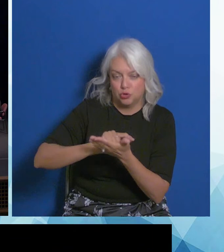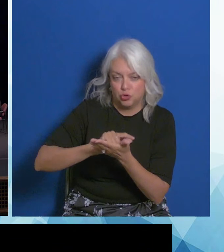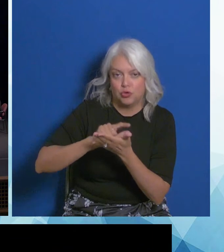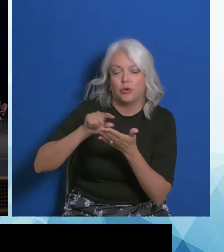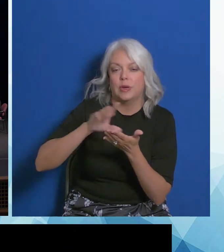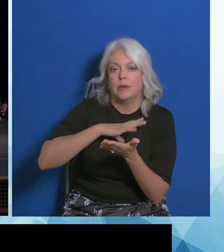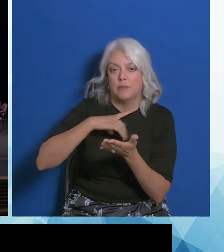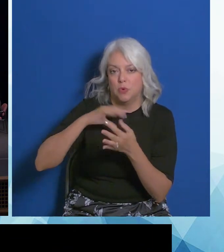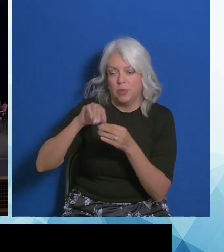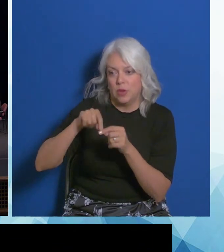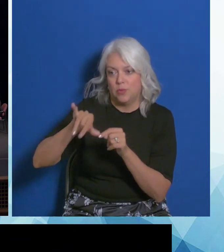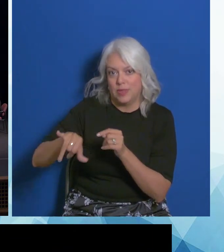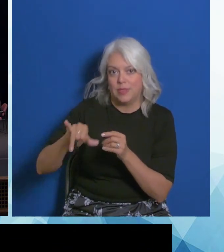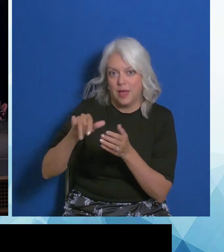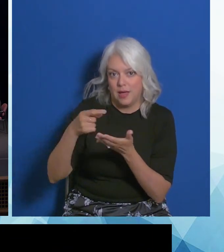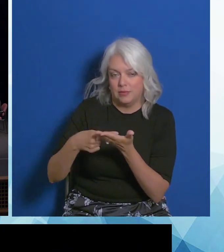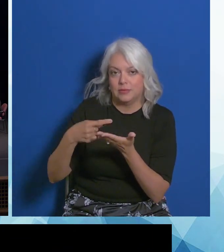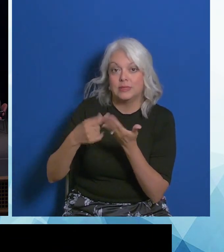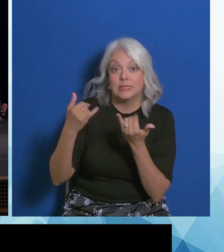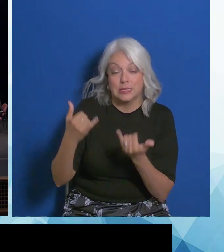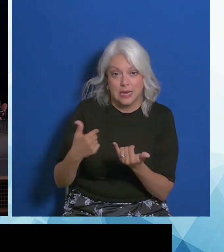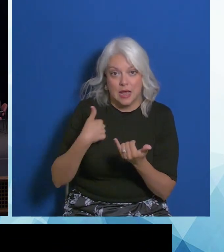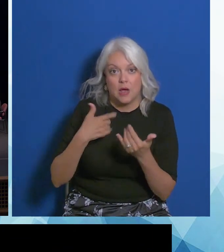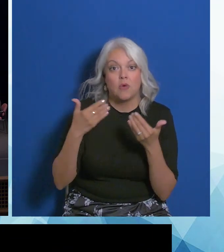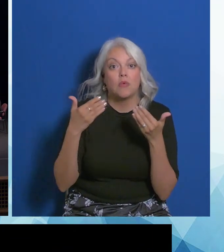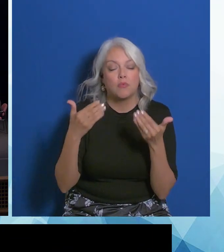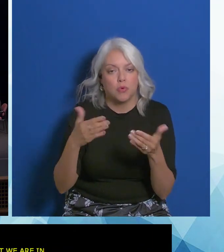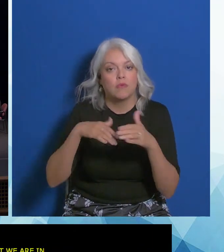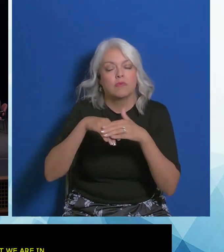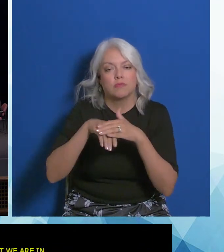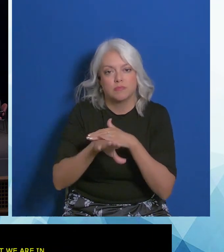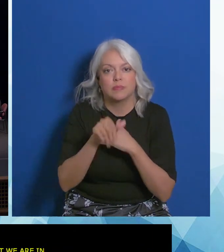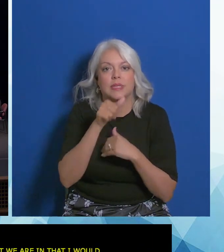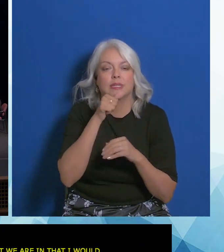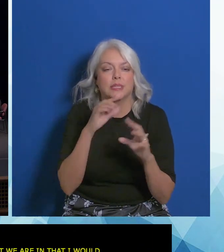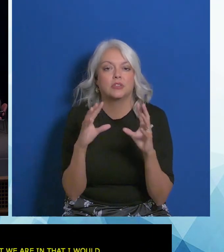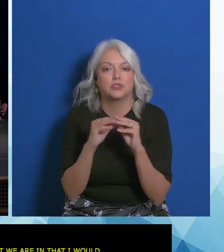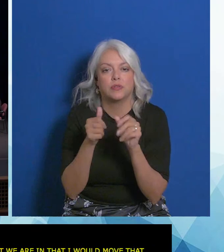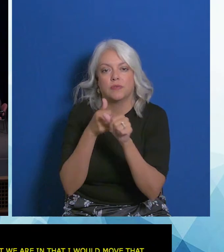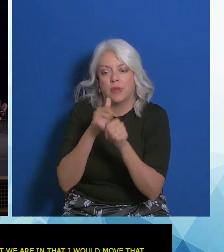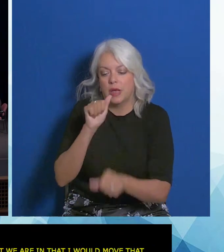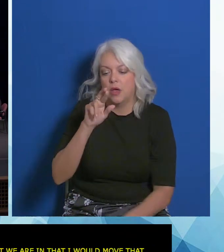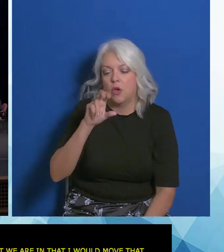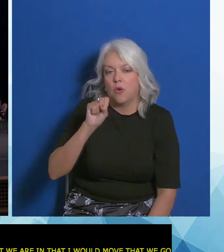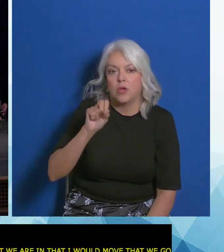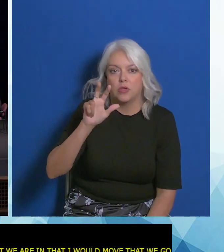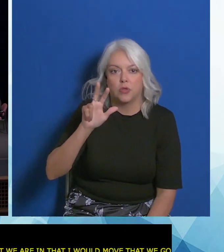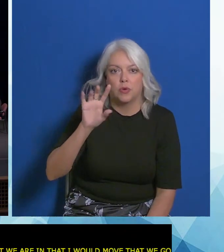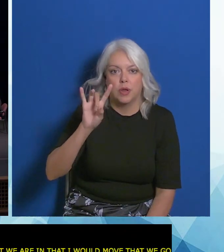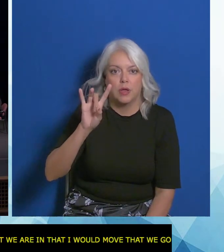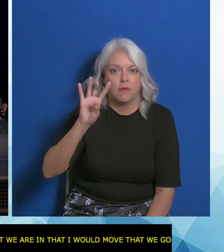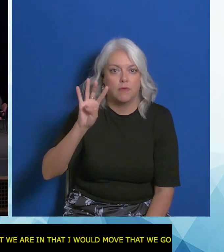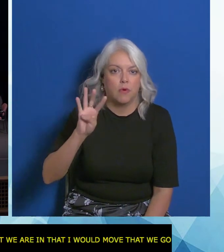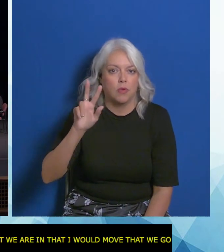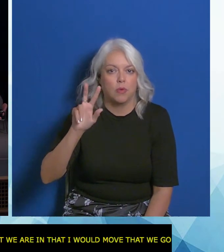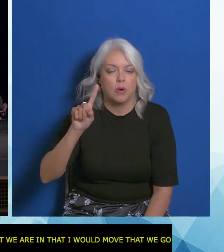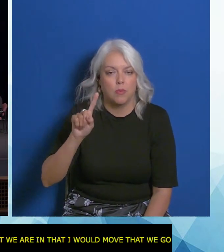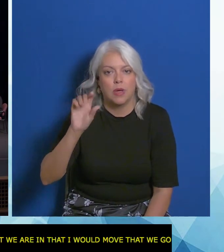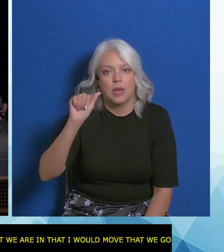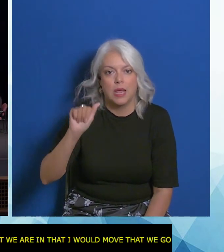item. And now that we're in that, I'd like to move that we go into executive session pursuant to ARS